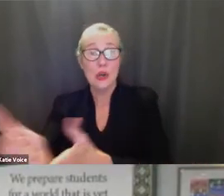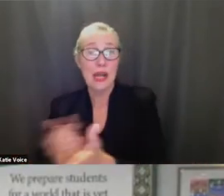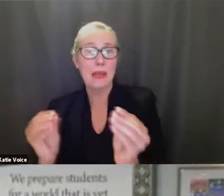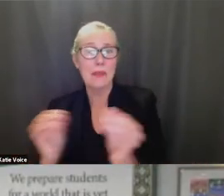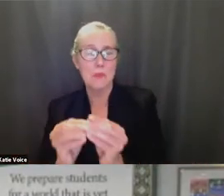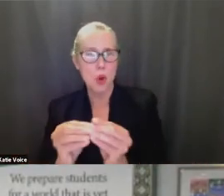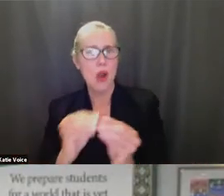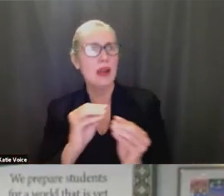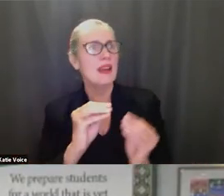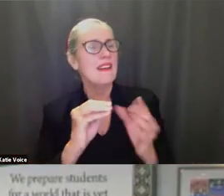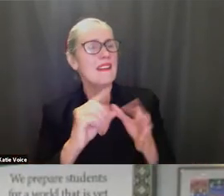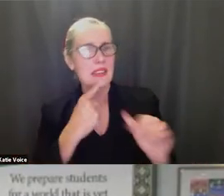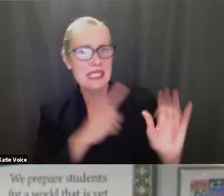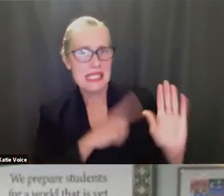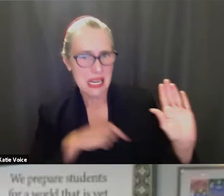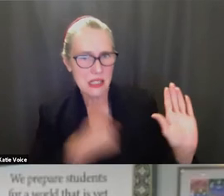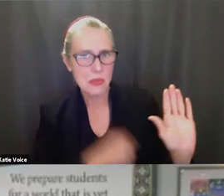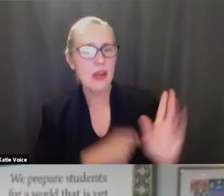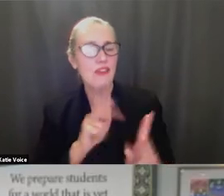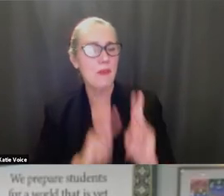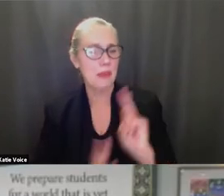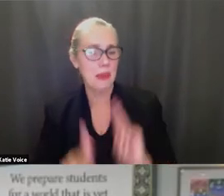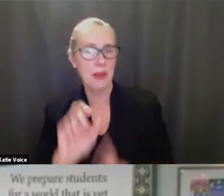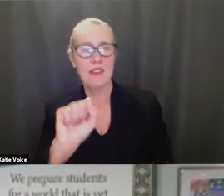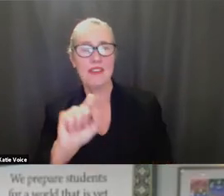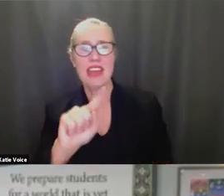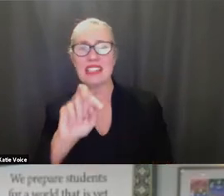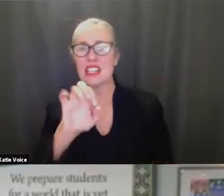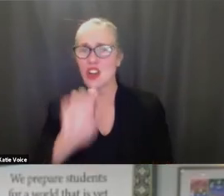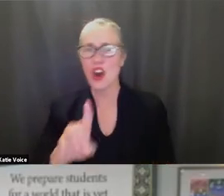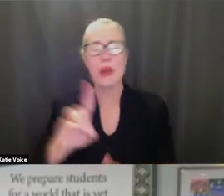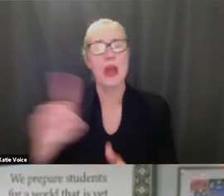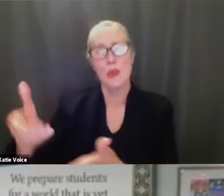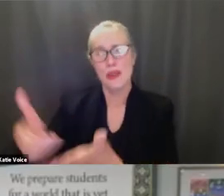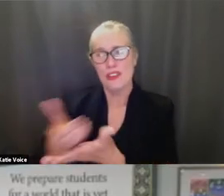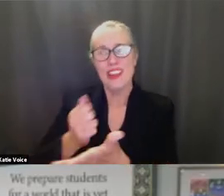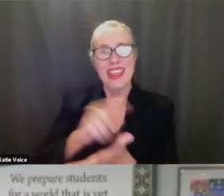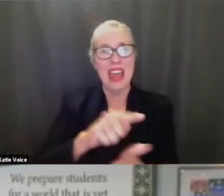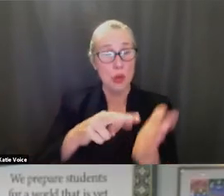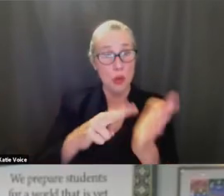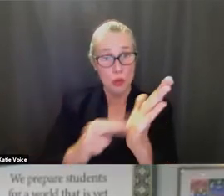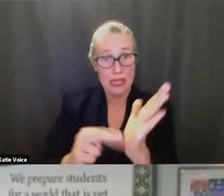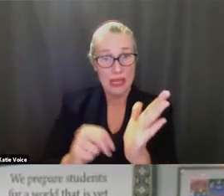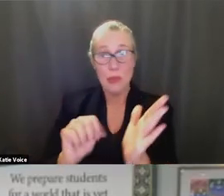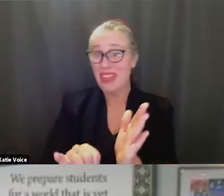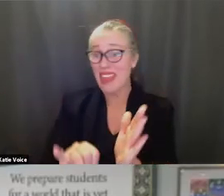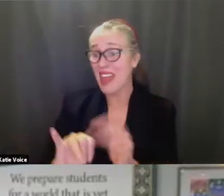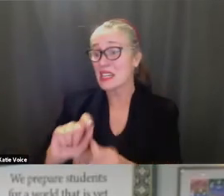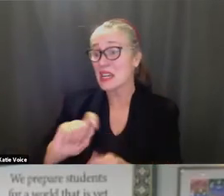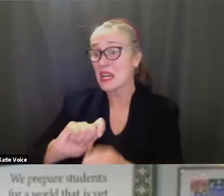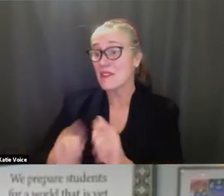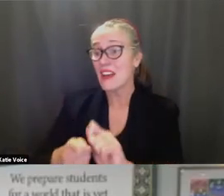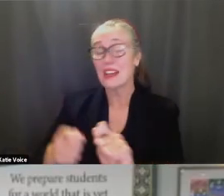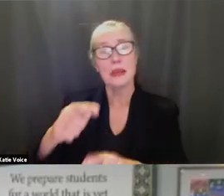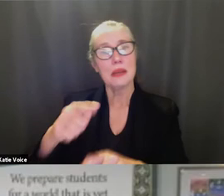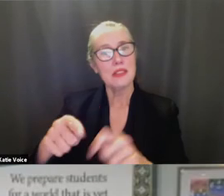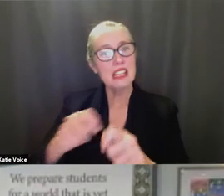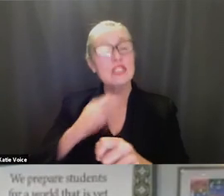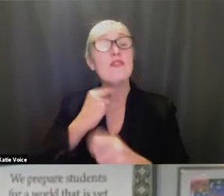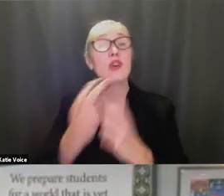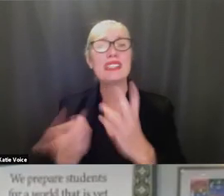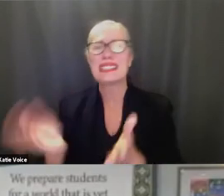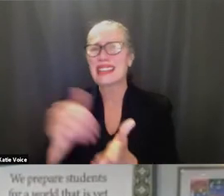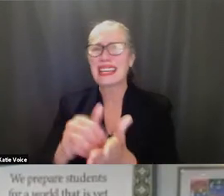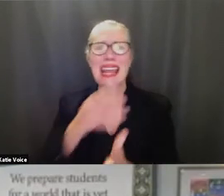testimonies from sb unified students and community members that we encourage you to read renewing this contract with a minor compromise would be invalidating and muting these voices once